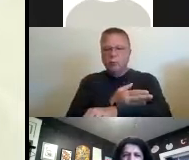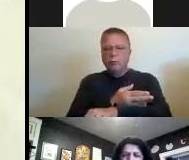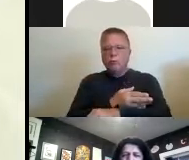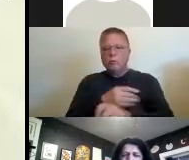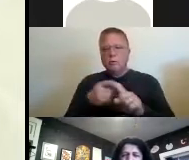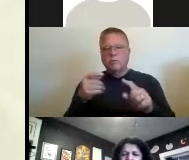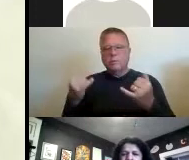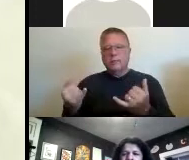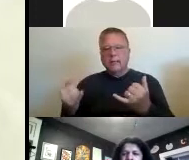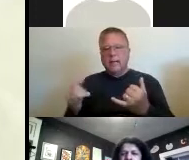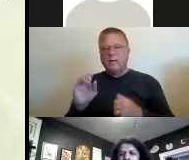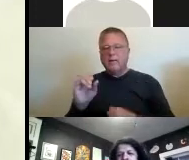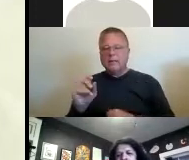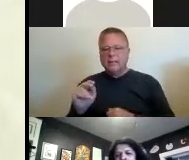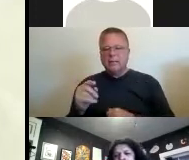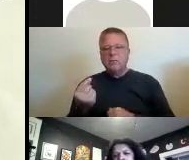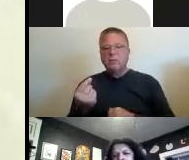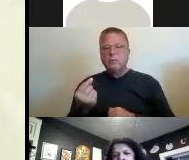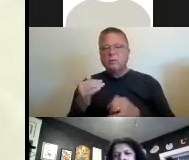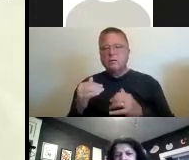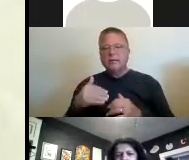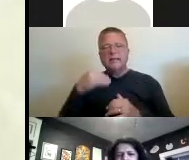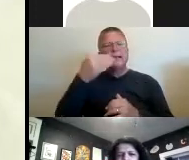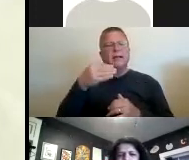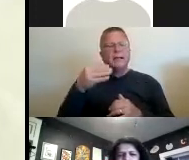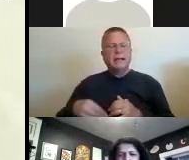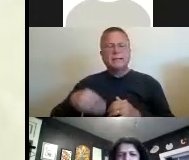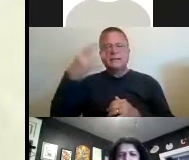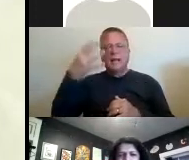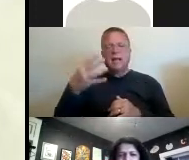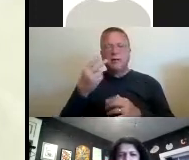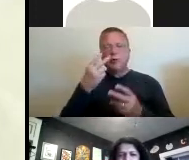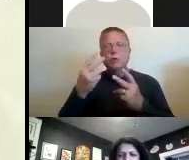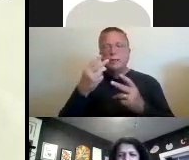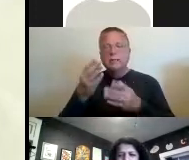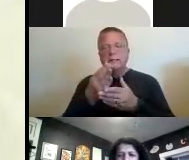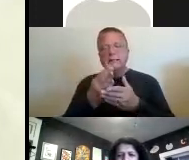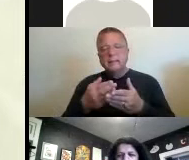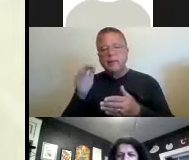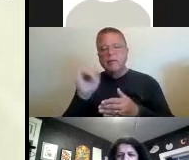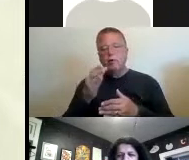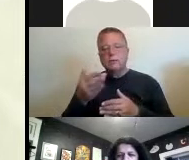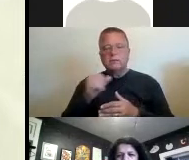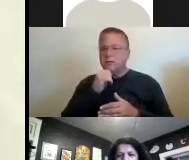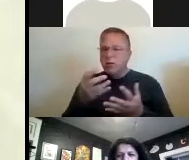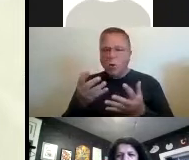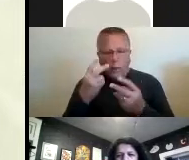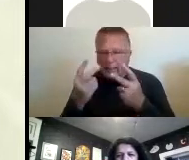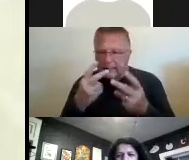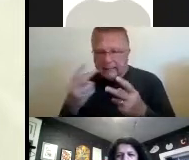current condition? What can we do? And the next slide, we're going to go through some of those things that we do not want to